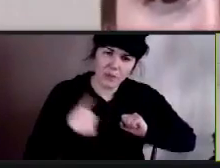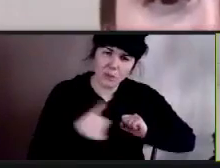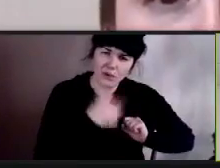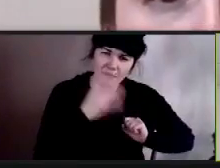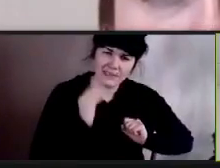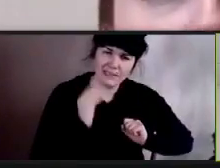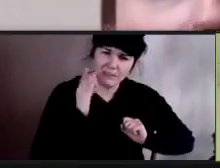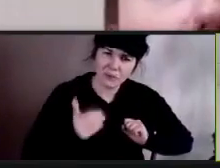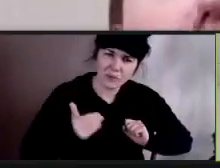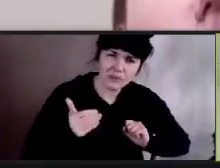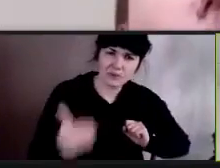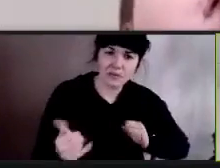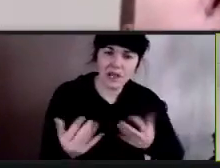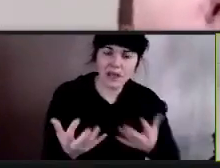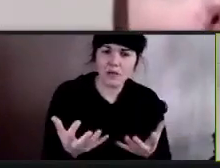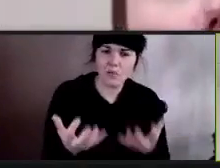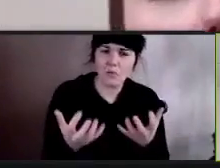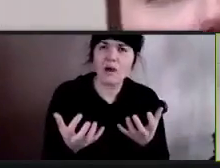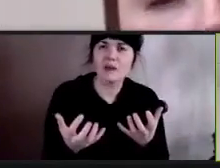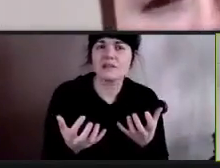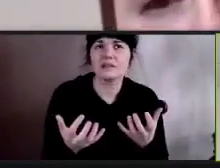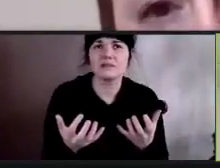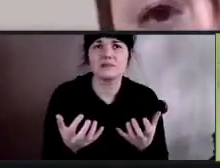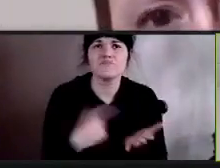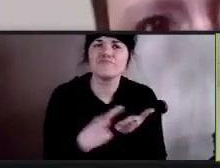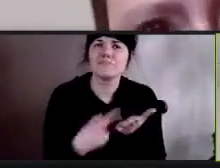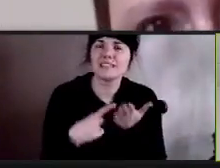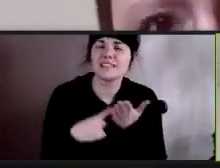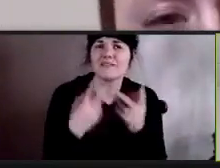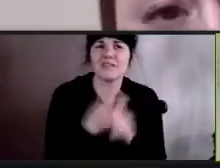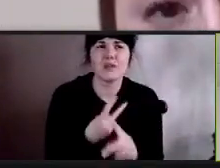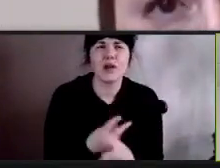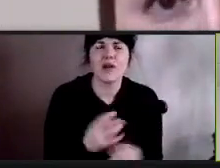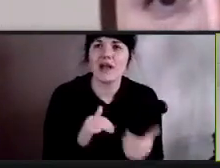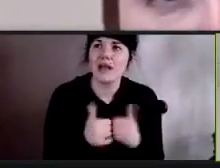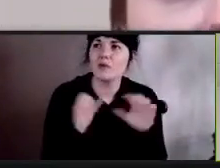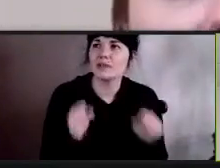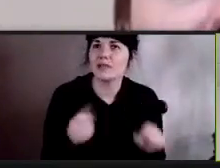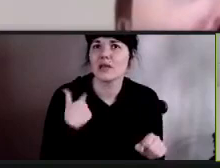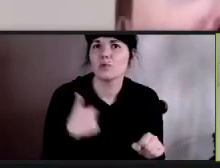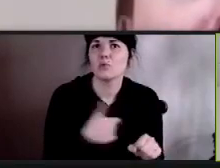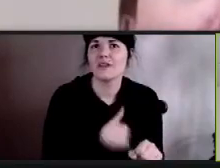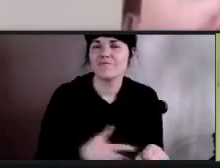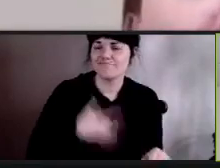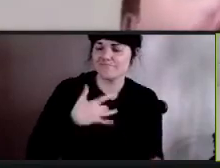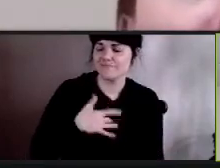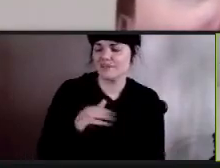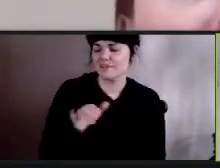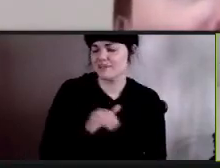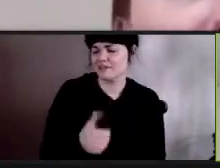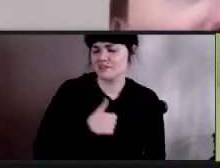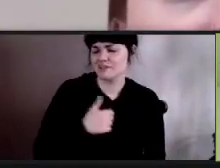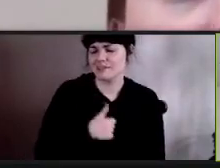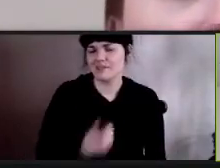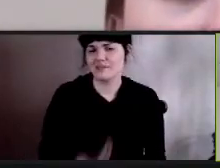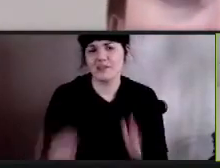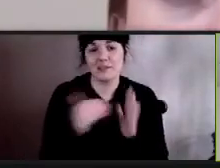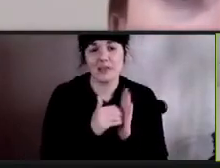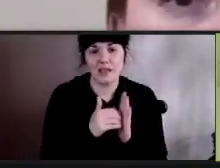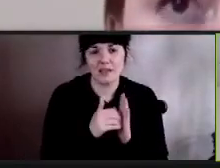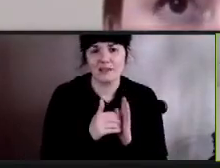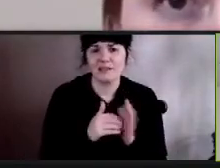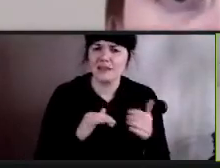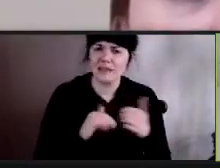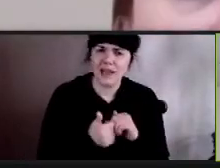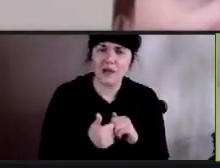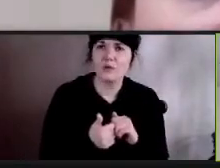get back to a place where we feel a little bit more like ourselves, where we feel like this is something that we can do for a little bit